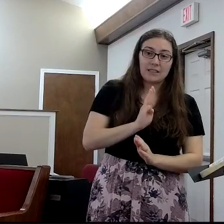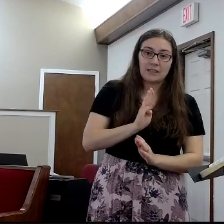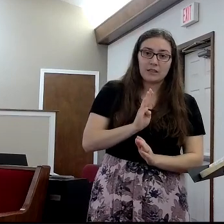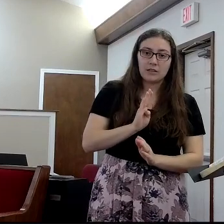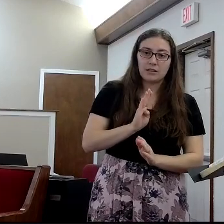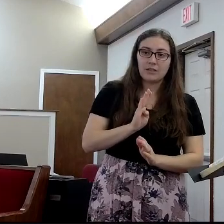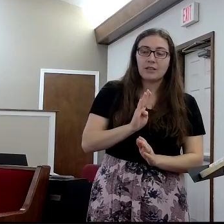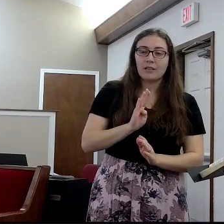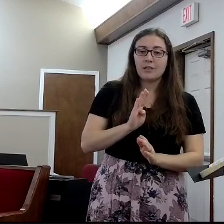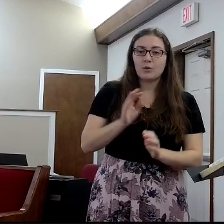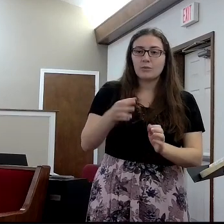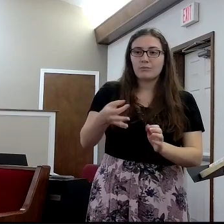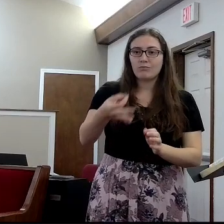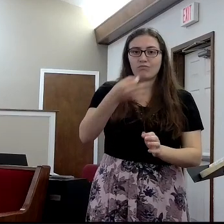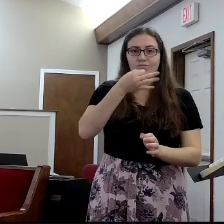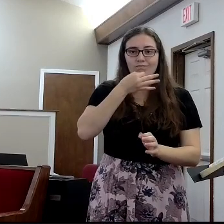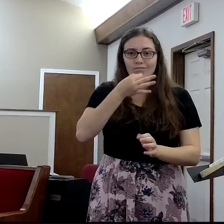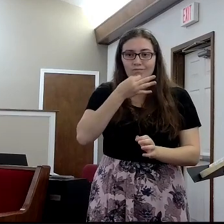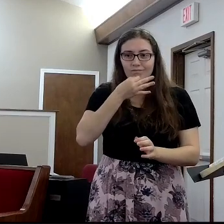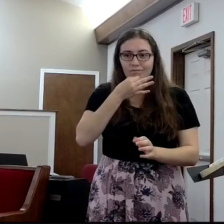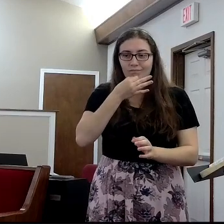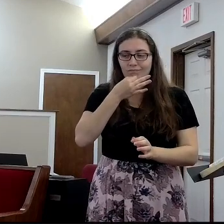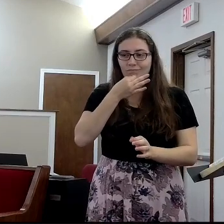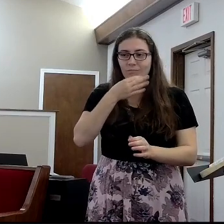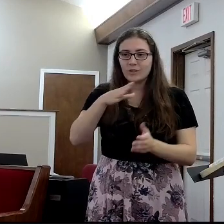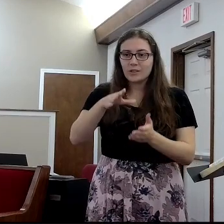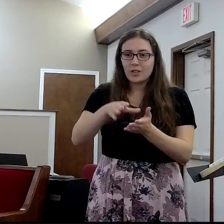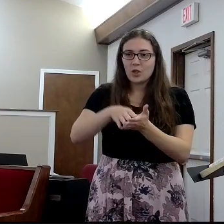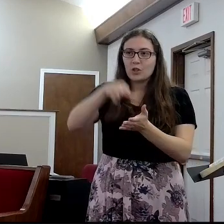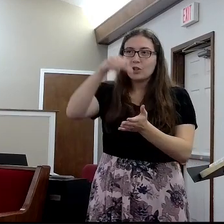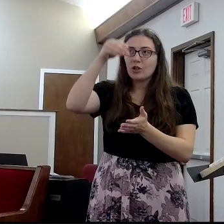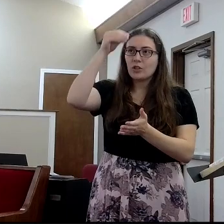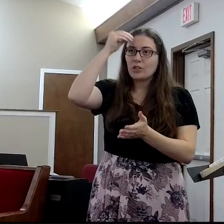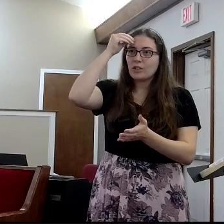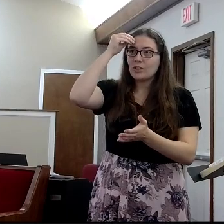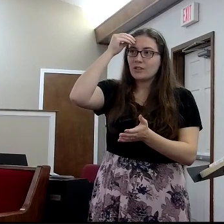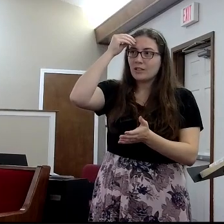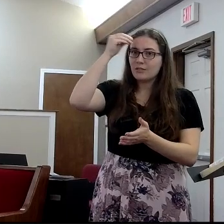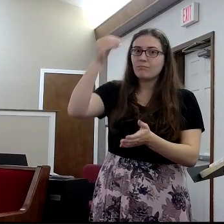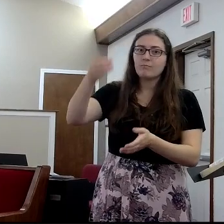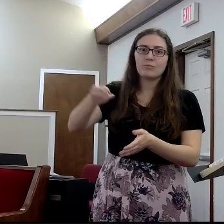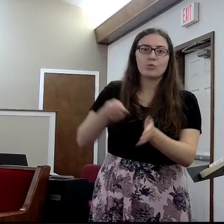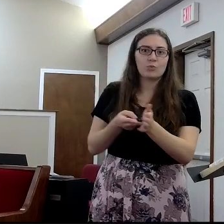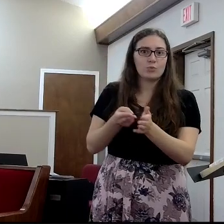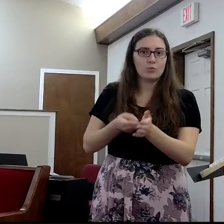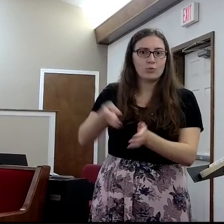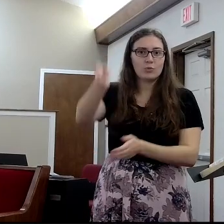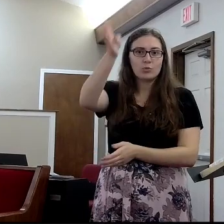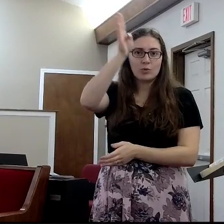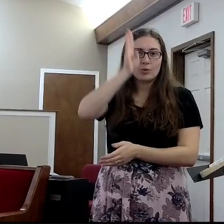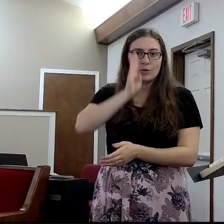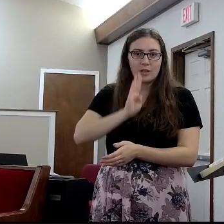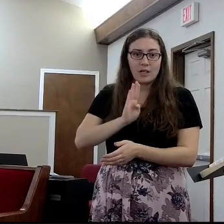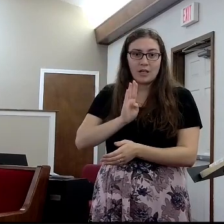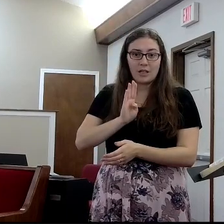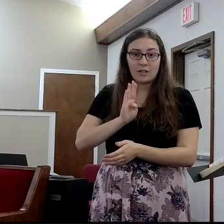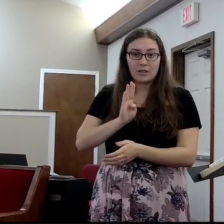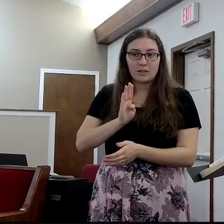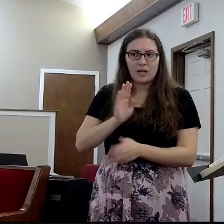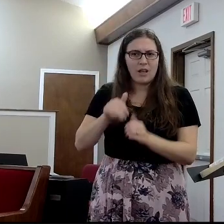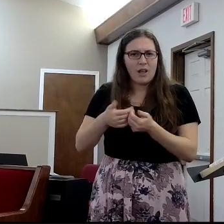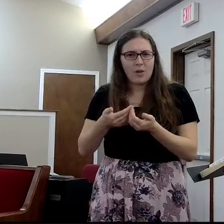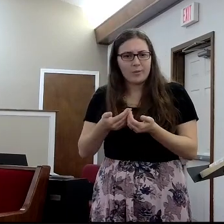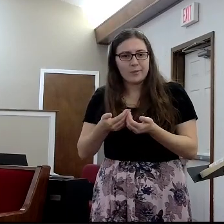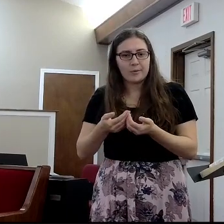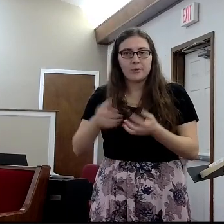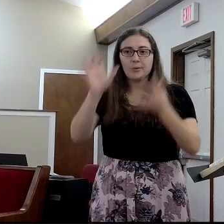In verse 10, they learned to fear the one true God just from understanding that the trouble that they were seeing on their ship was